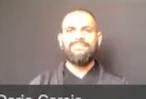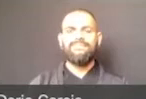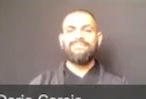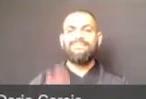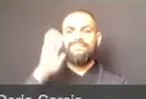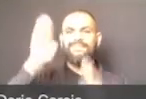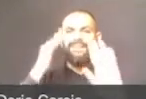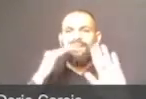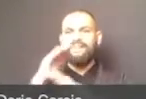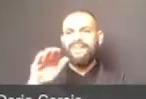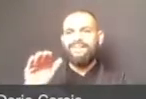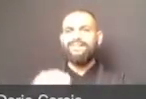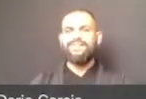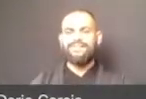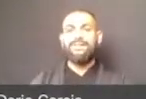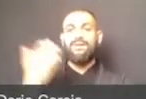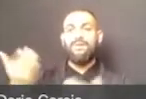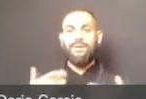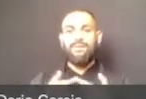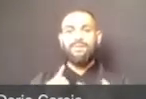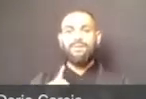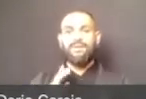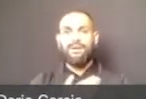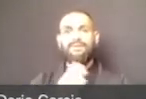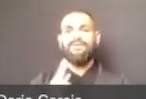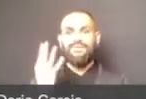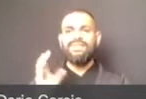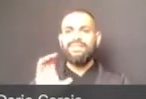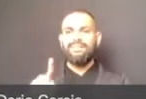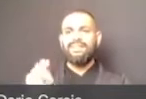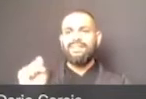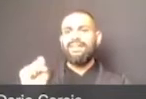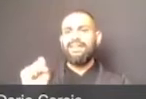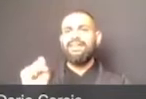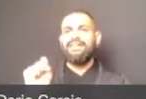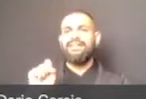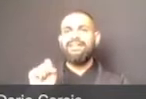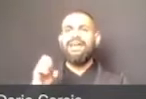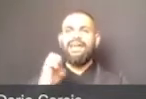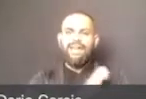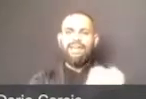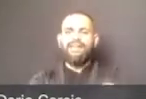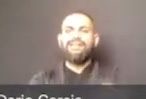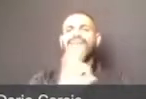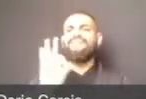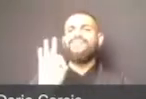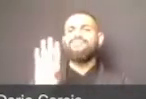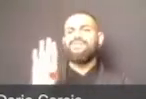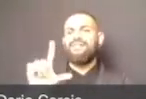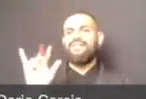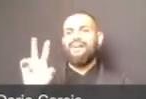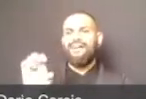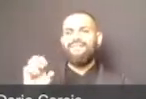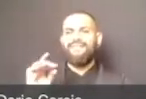Good afternoon. Welcome to our first CPS Energy Supply Chain Facebook Live event. My name is